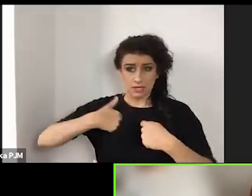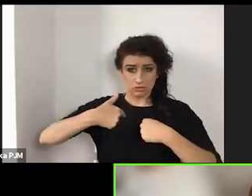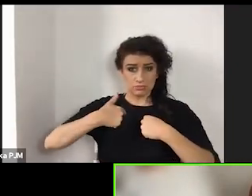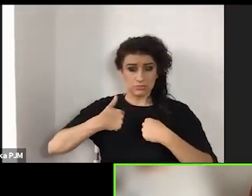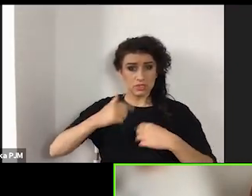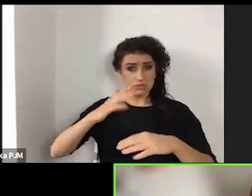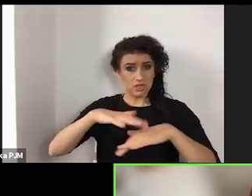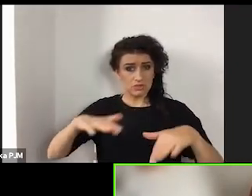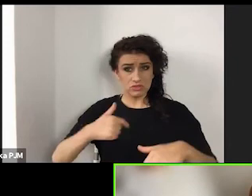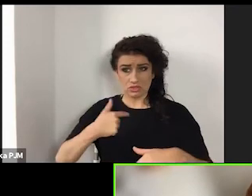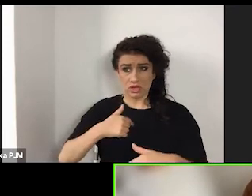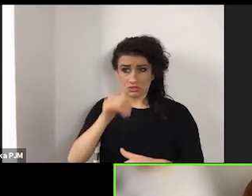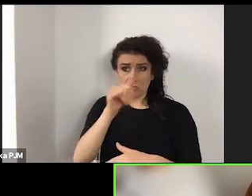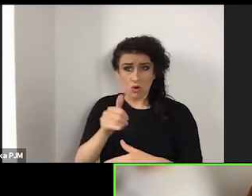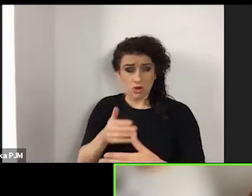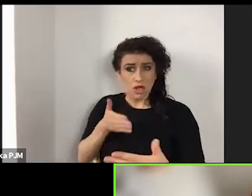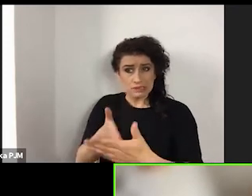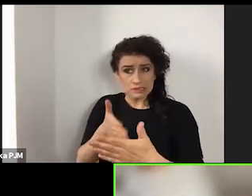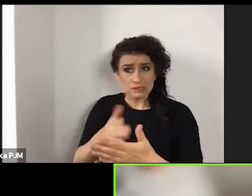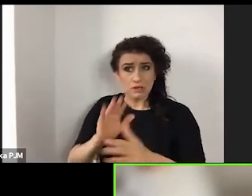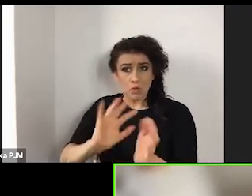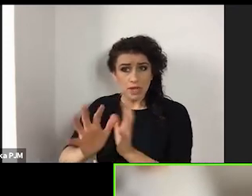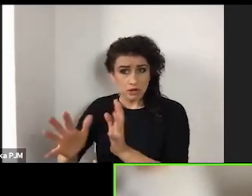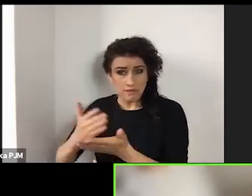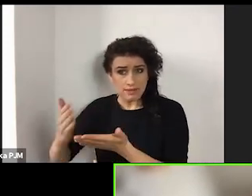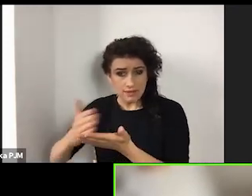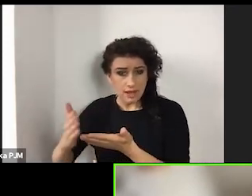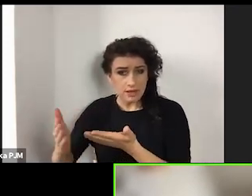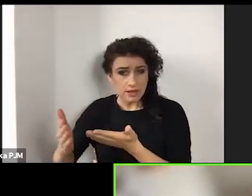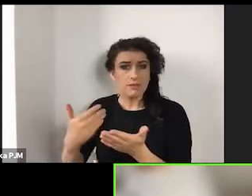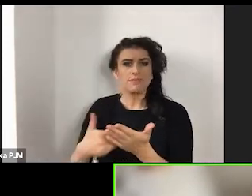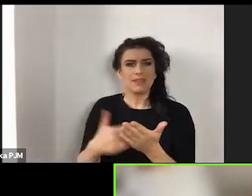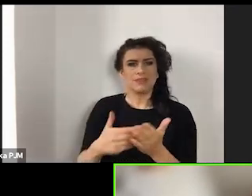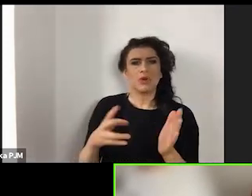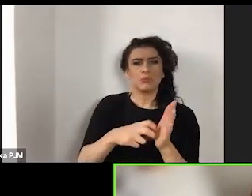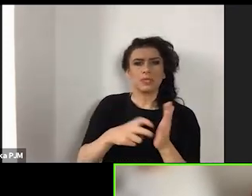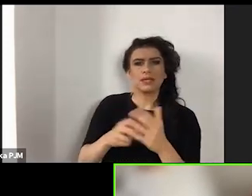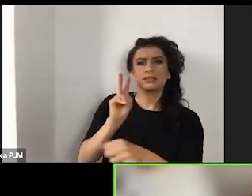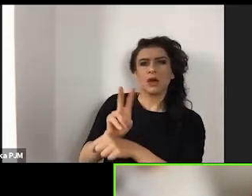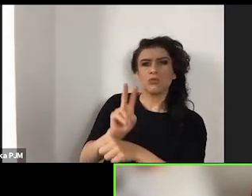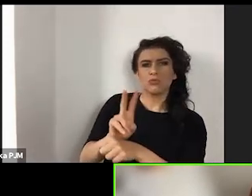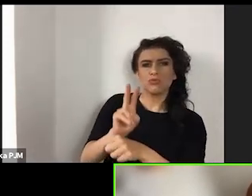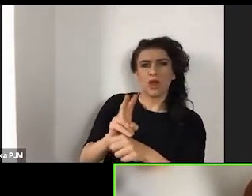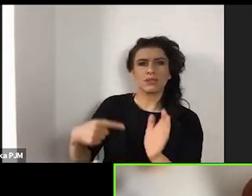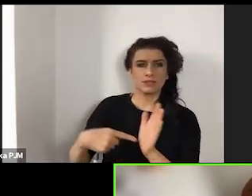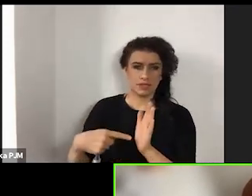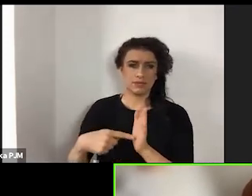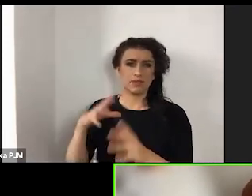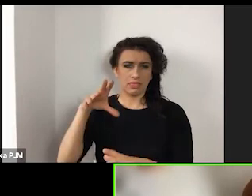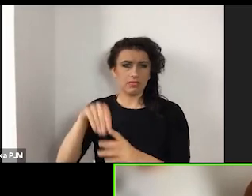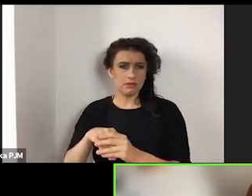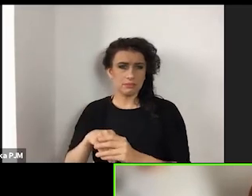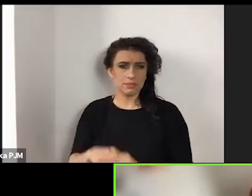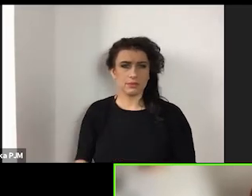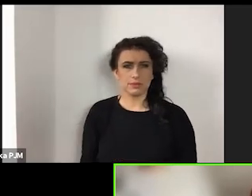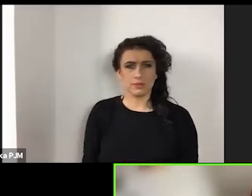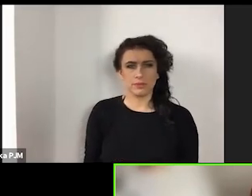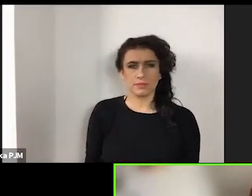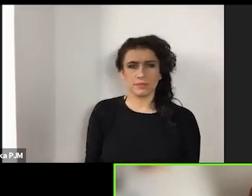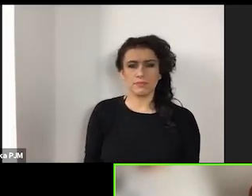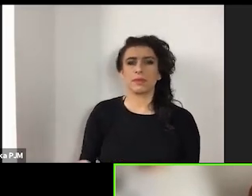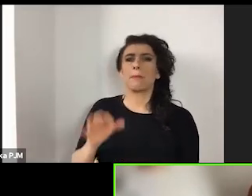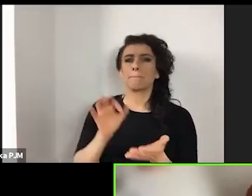we know, we realize it's not enough to raise awareness, to provide with psychological,